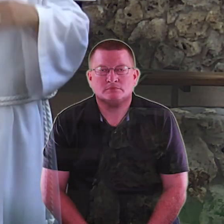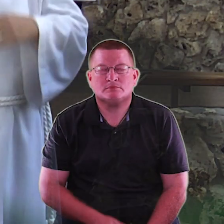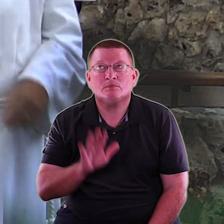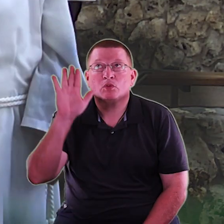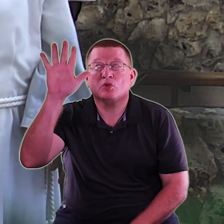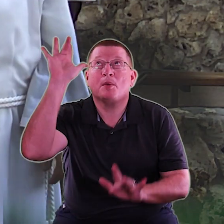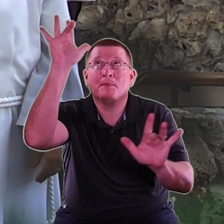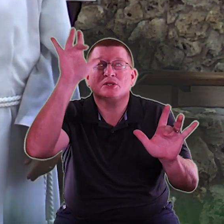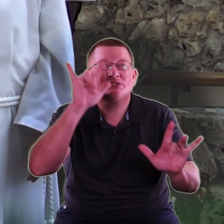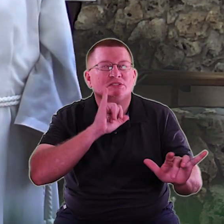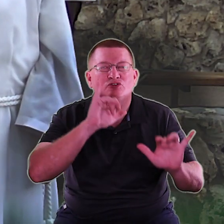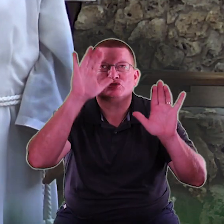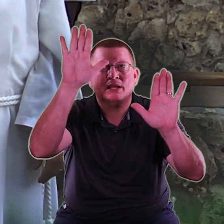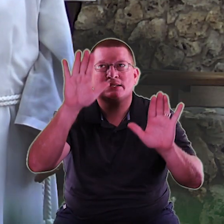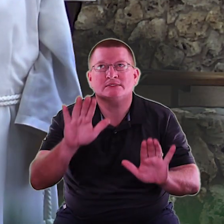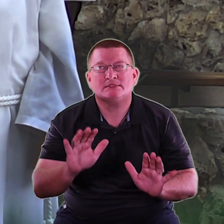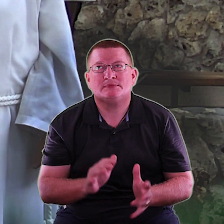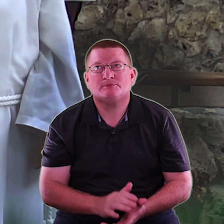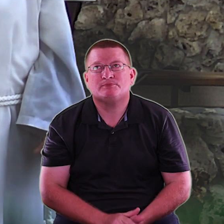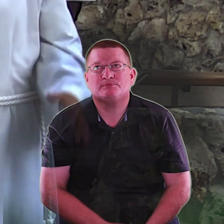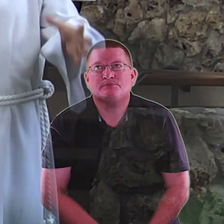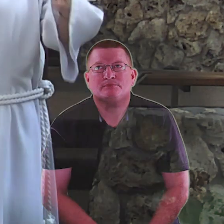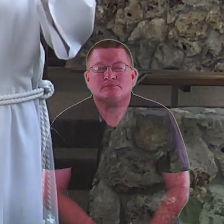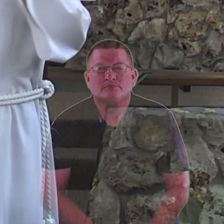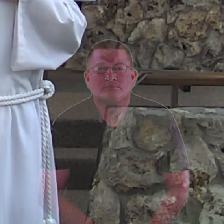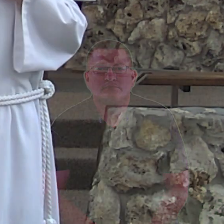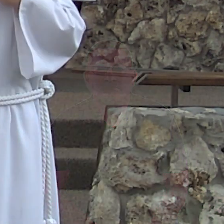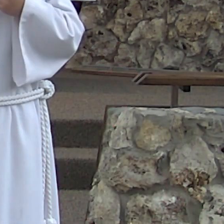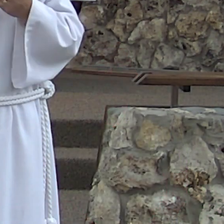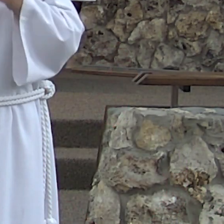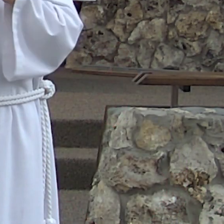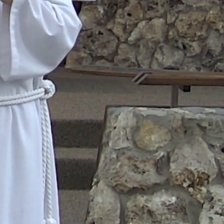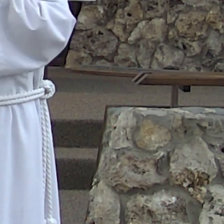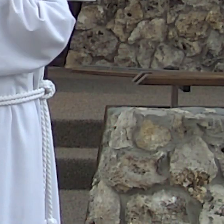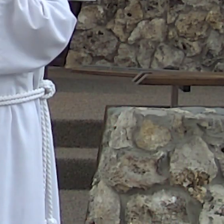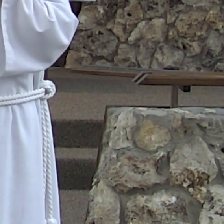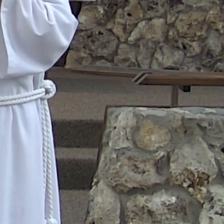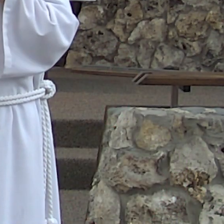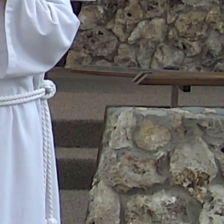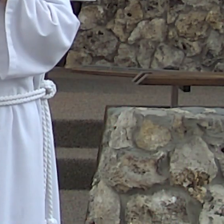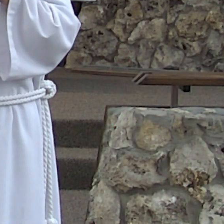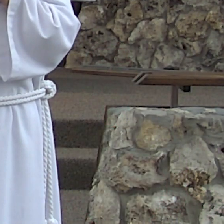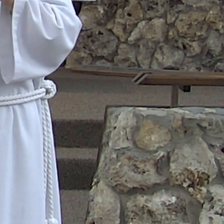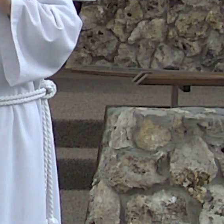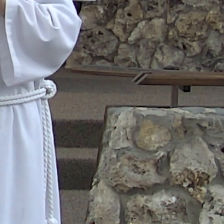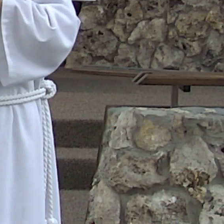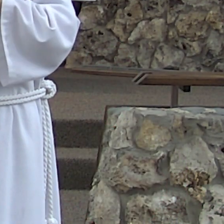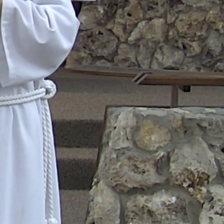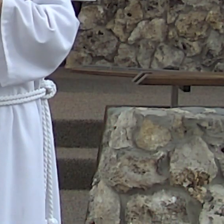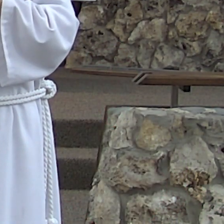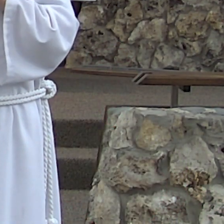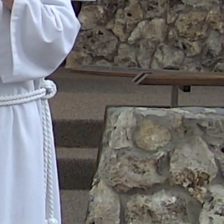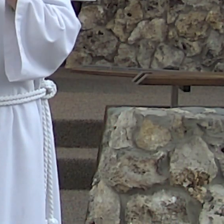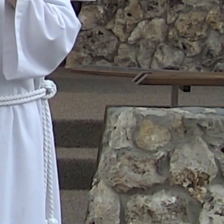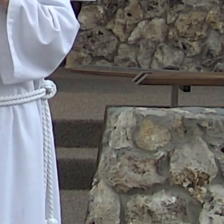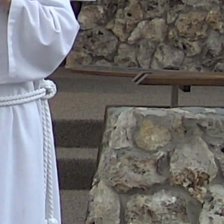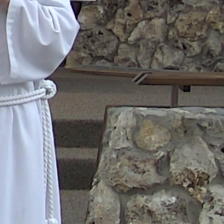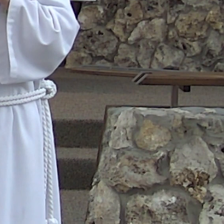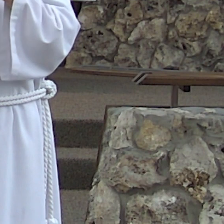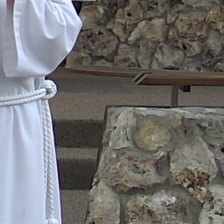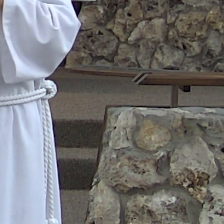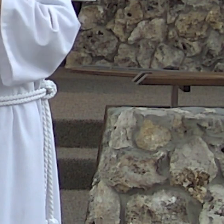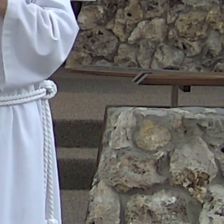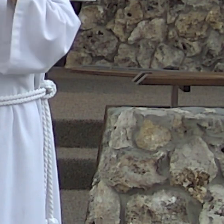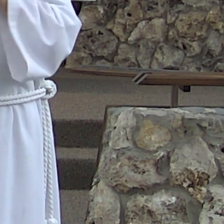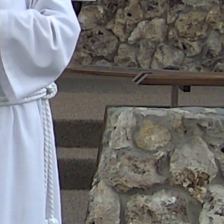God. Your mercy is great. Receive these prayers, O God, and those too deep for